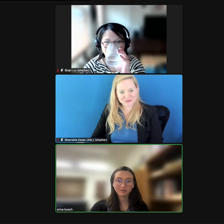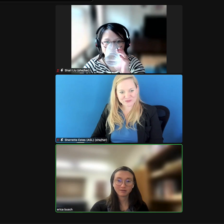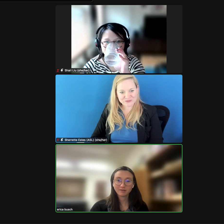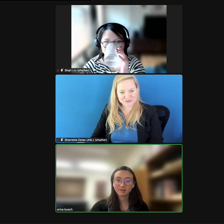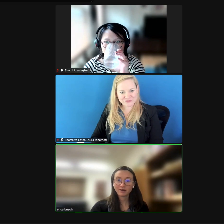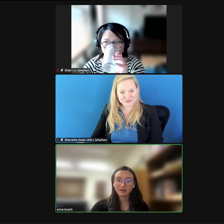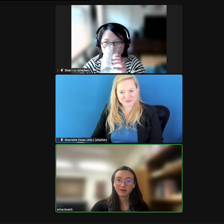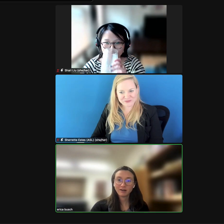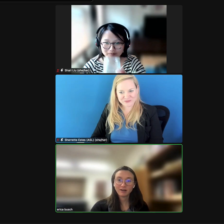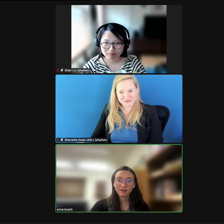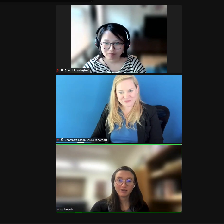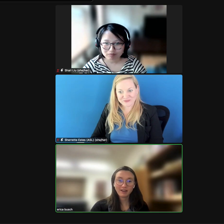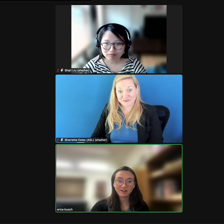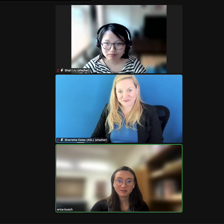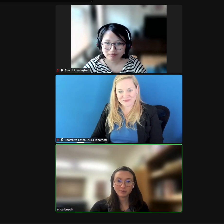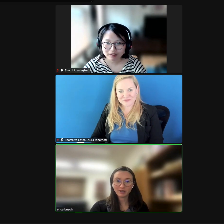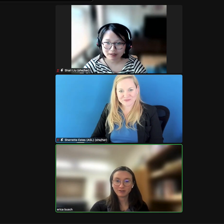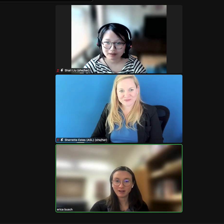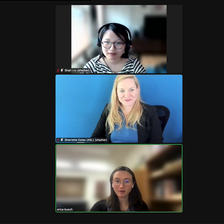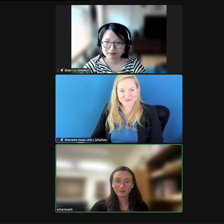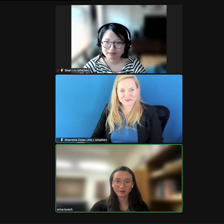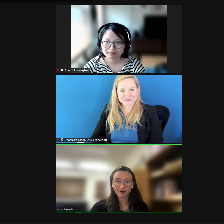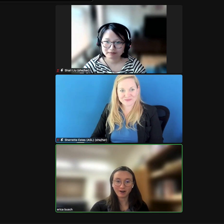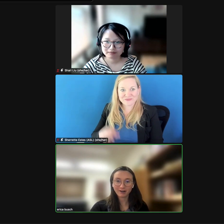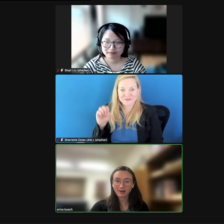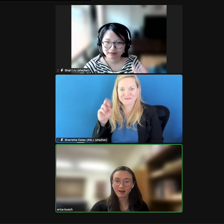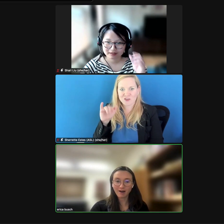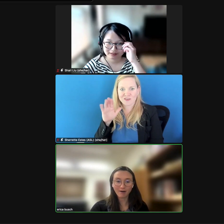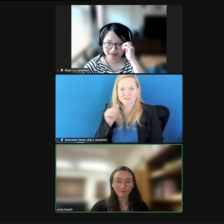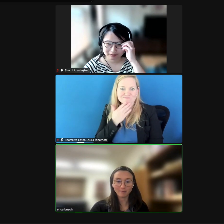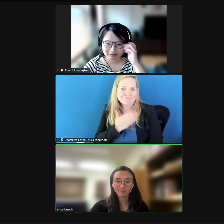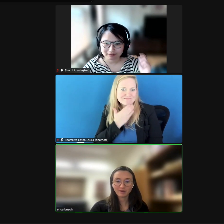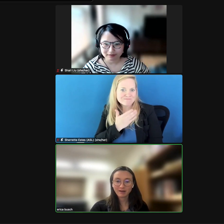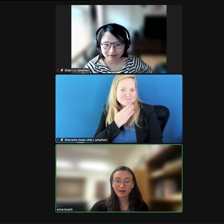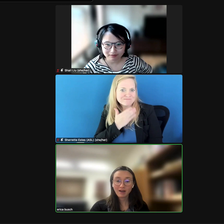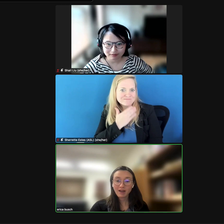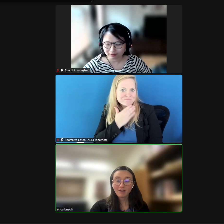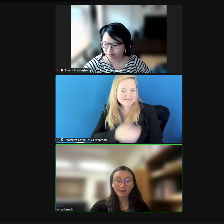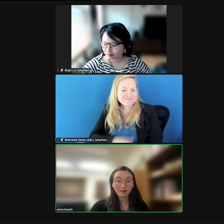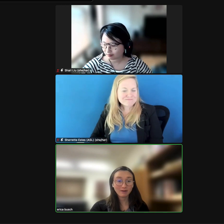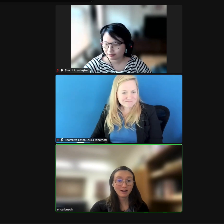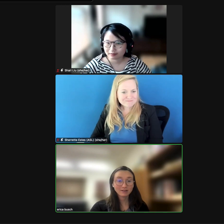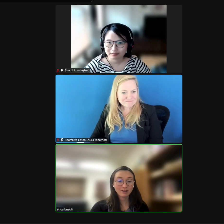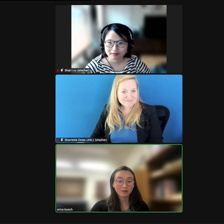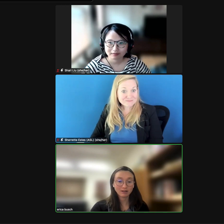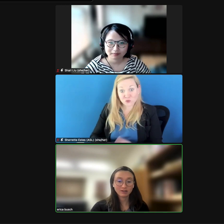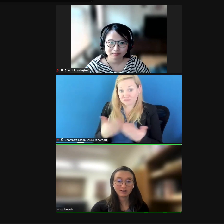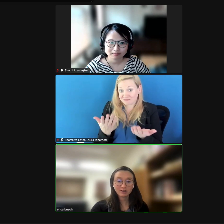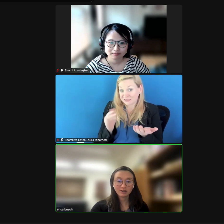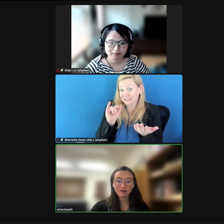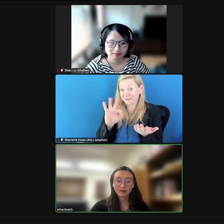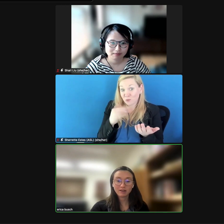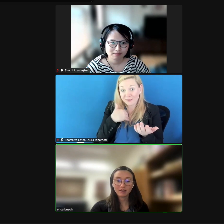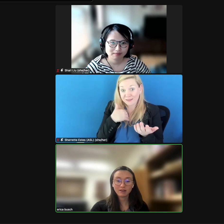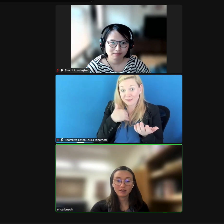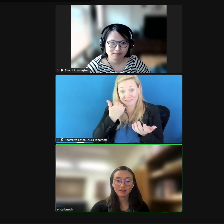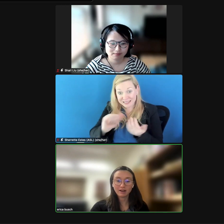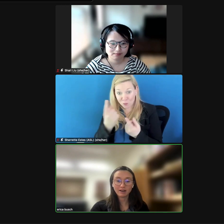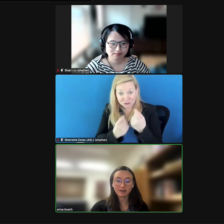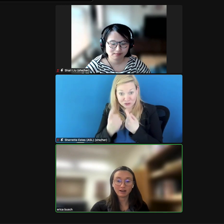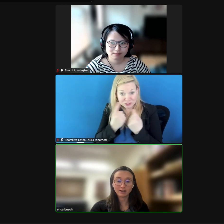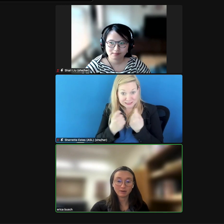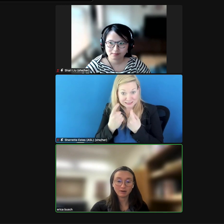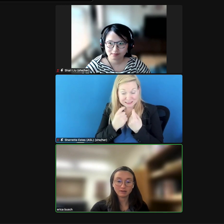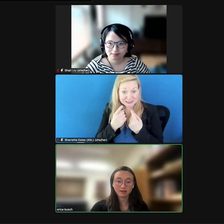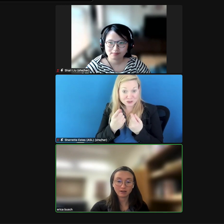Thank you so much for that wonderful talk. If anybody has any questions